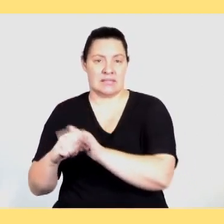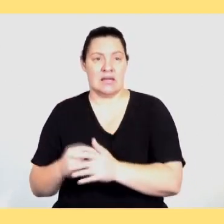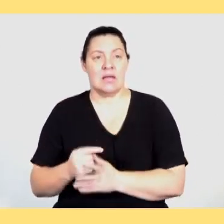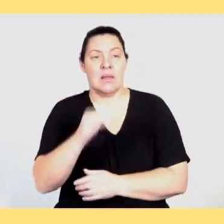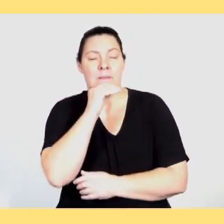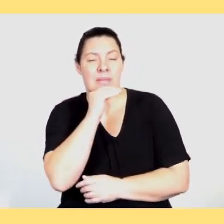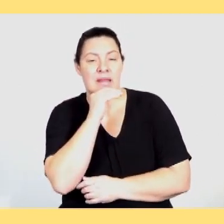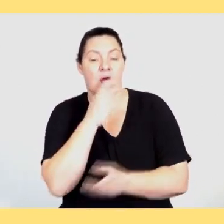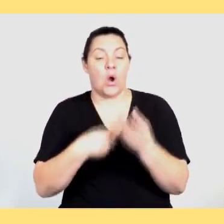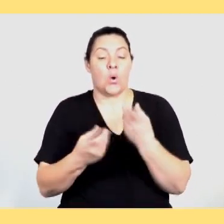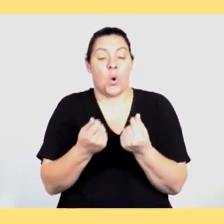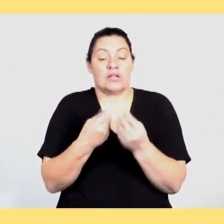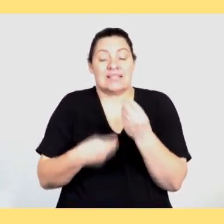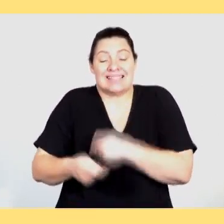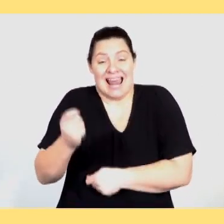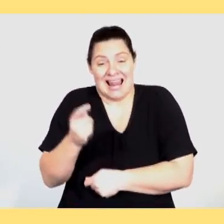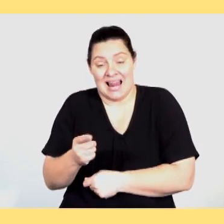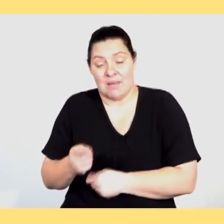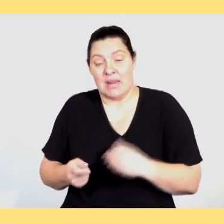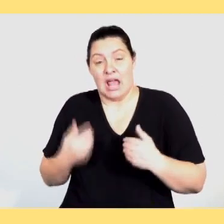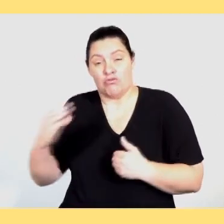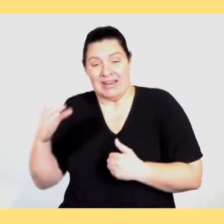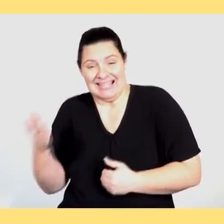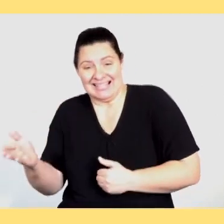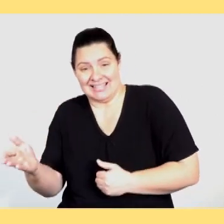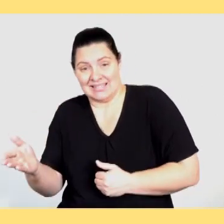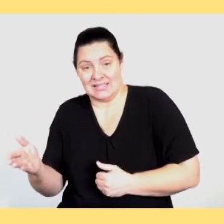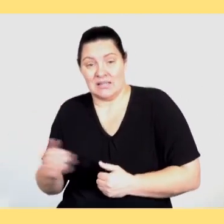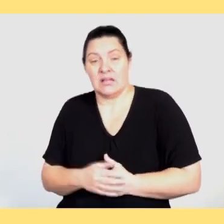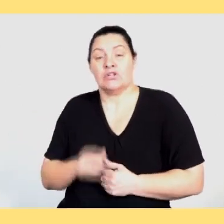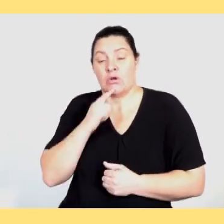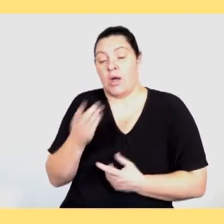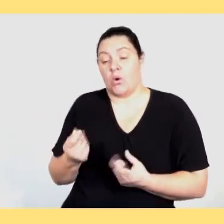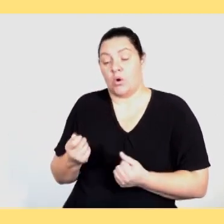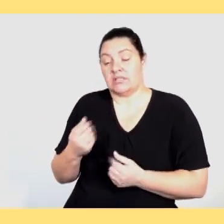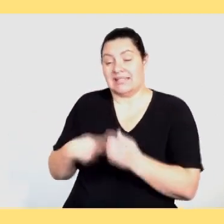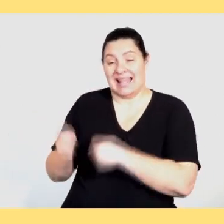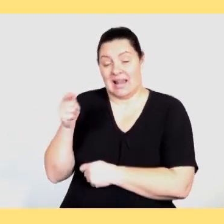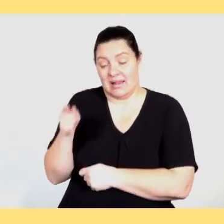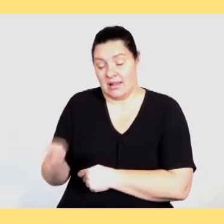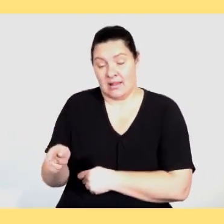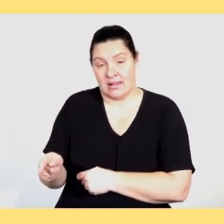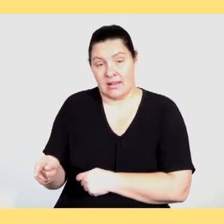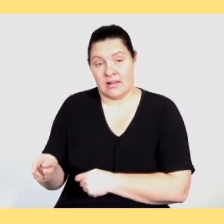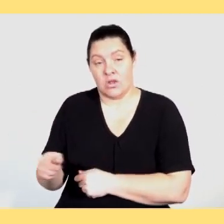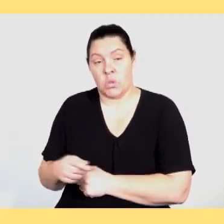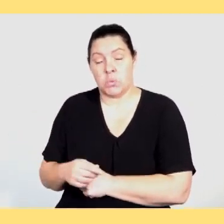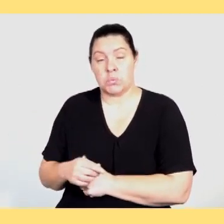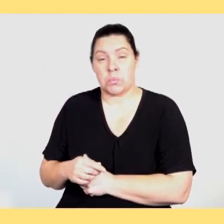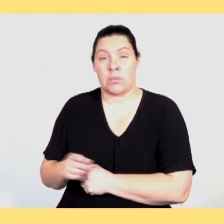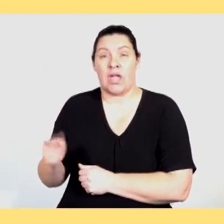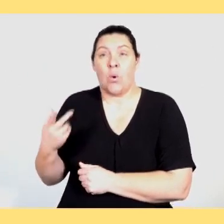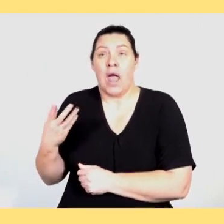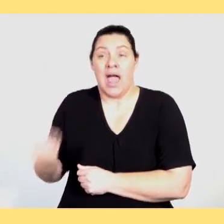minus. That means my cost of sales must be on the credit side. Here is my cost of sales. All